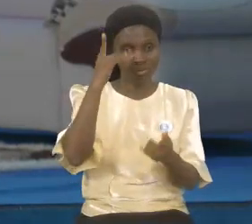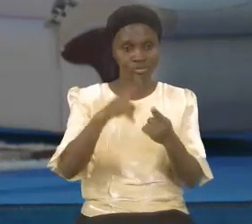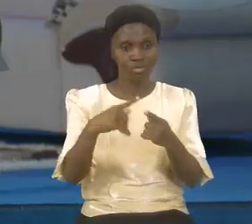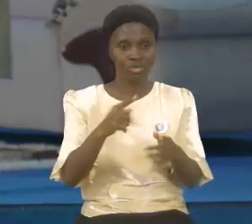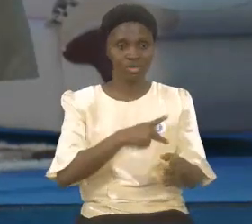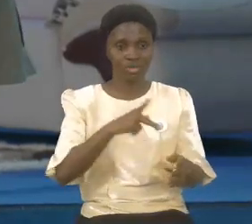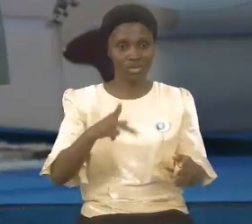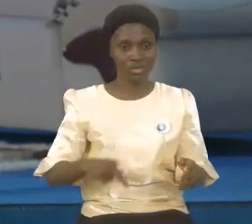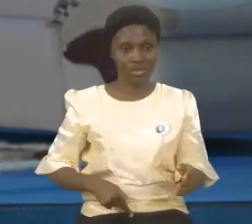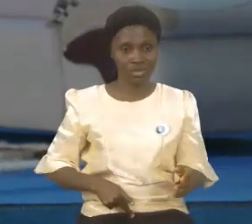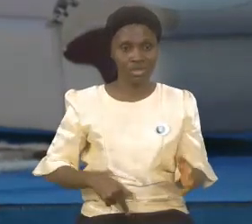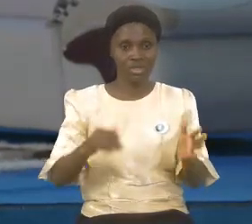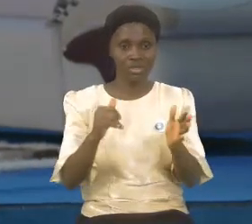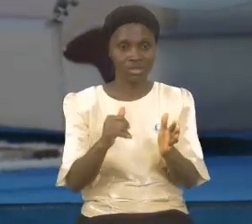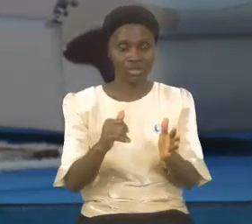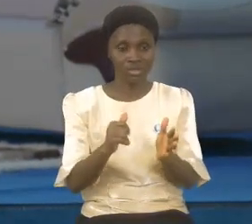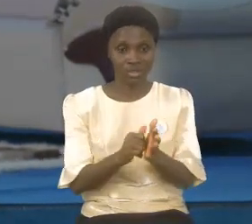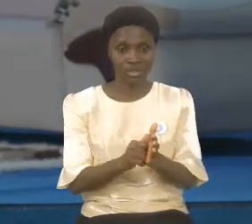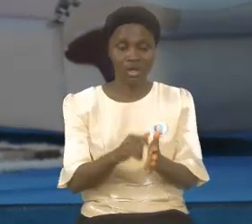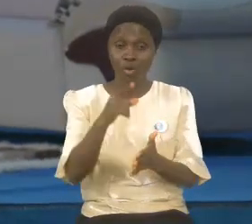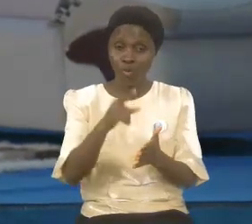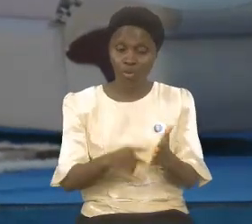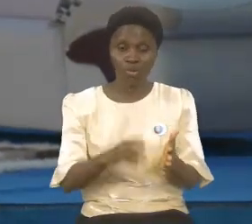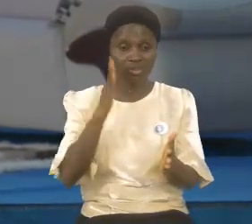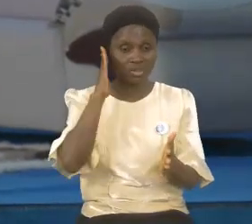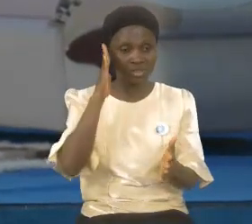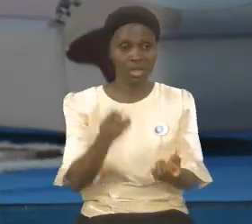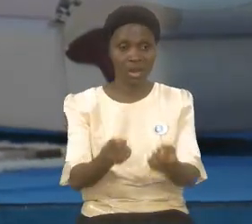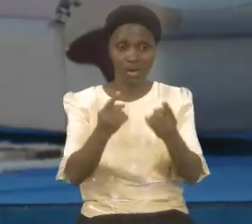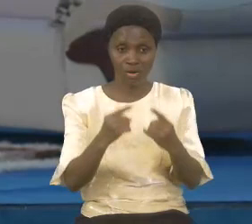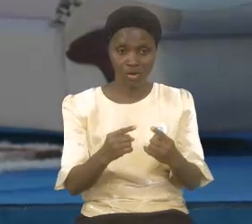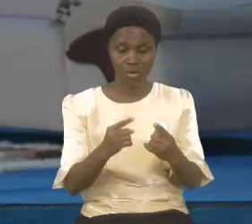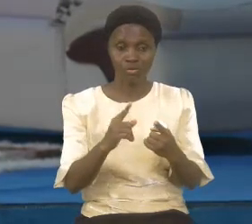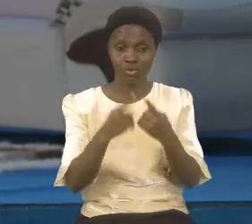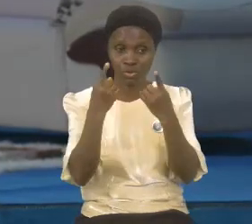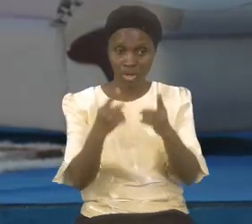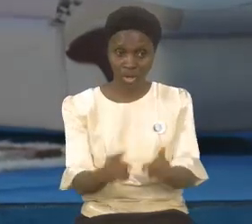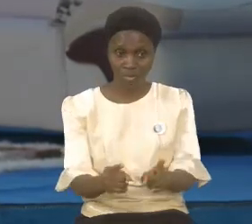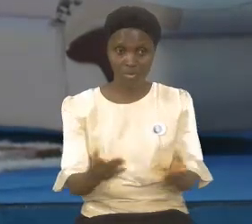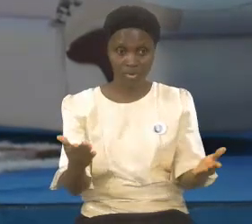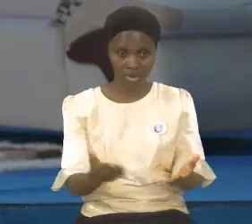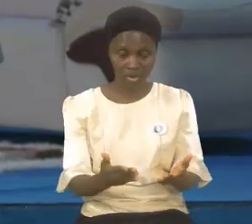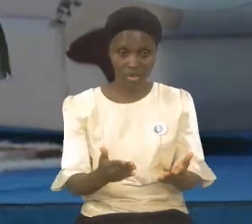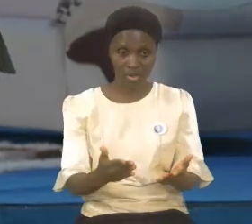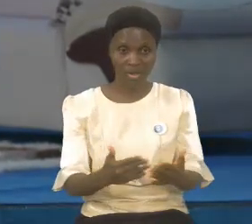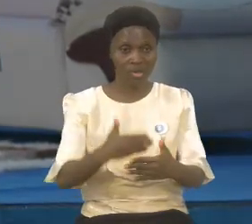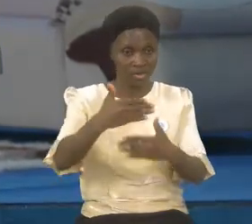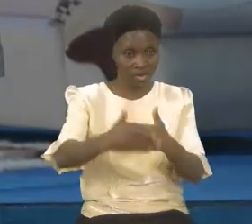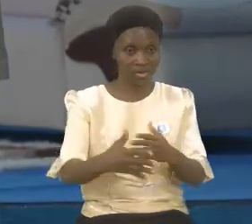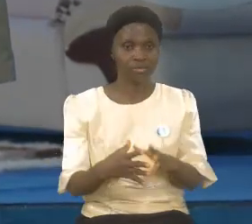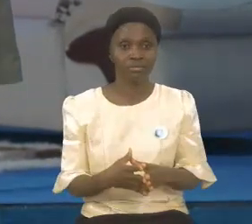that what shall come to pass hereafter. The dream